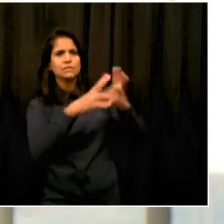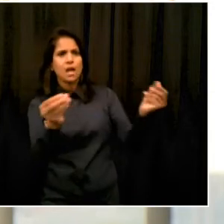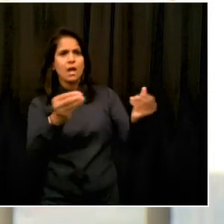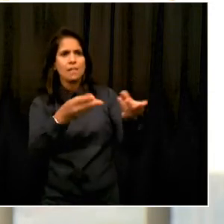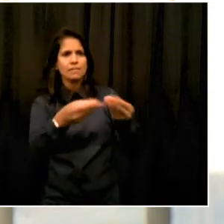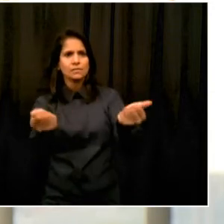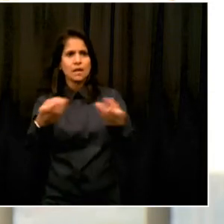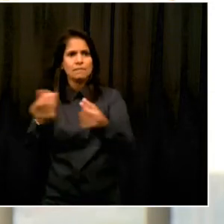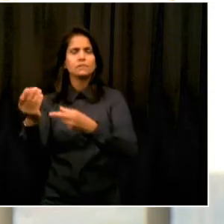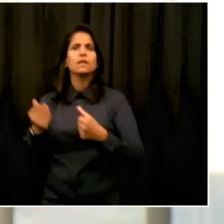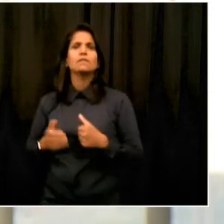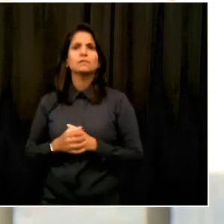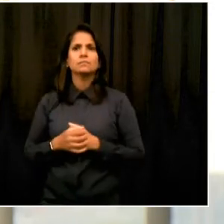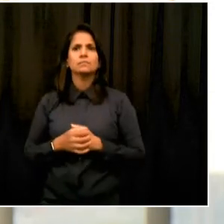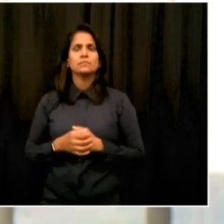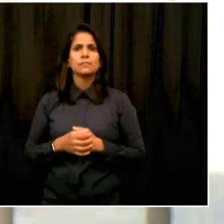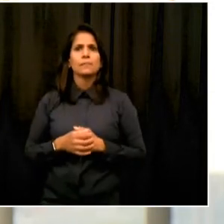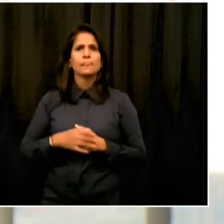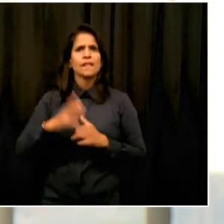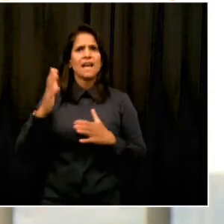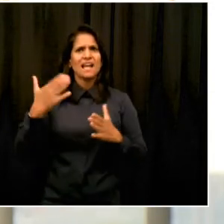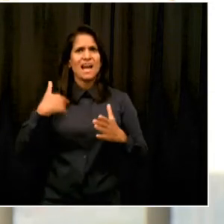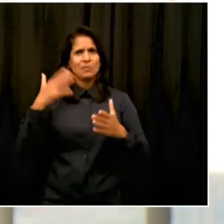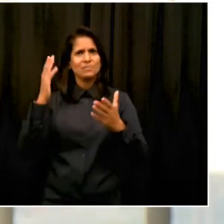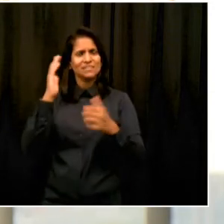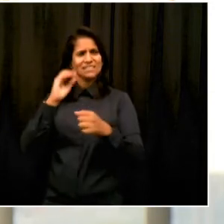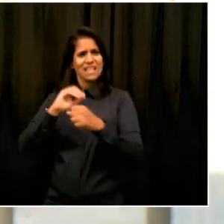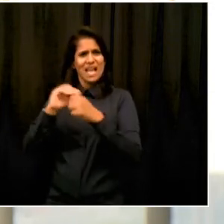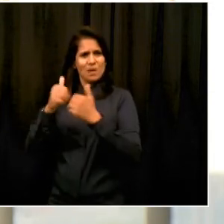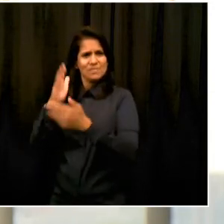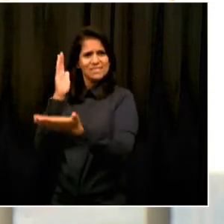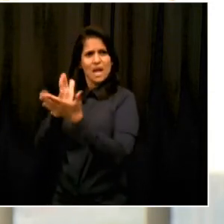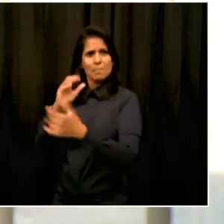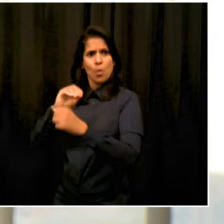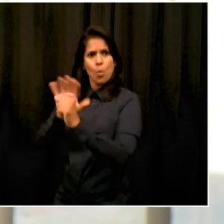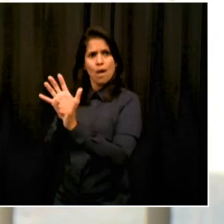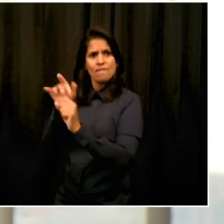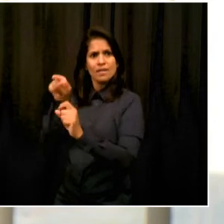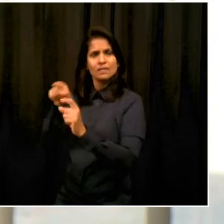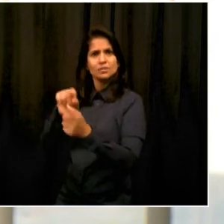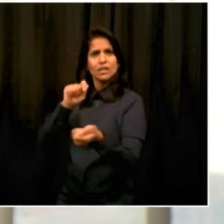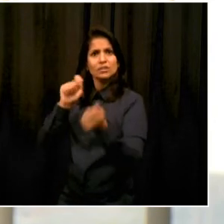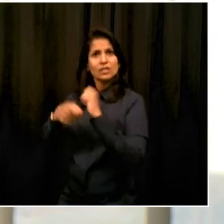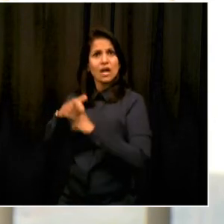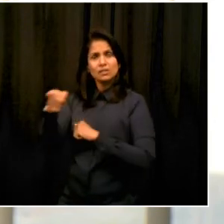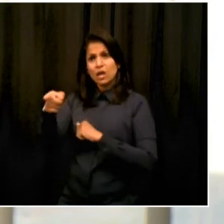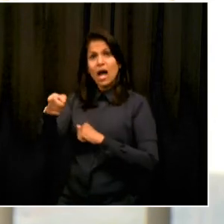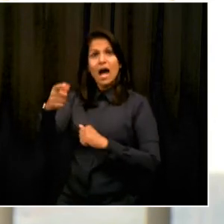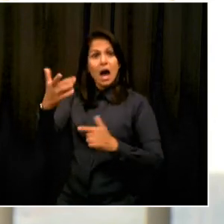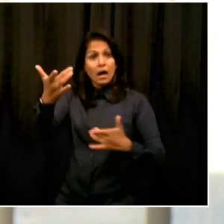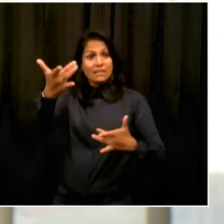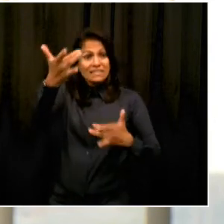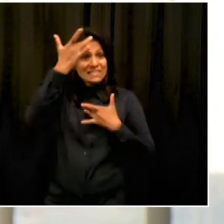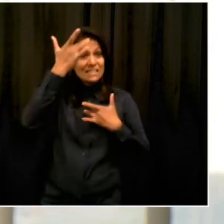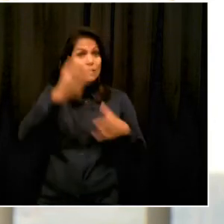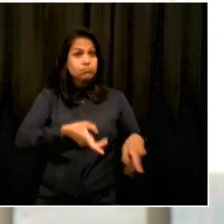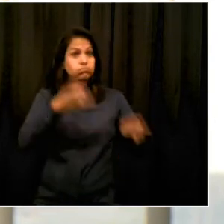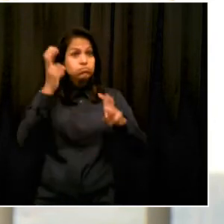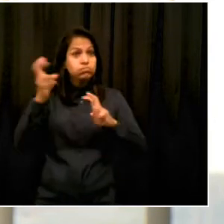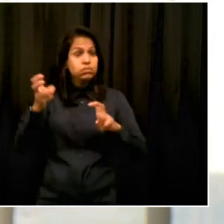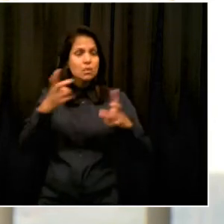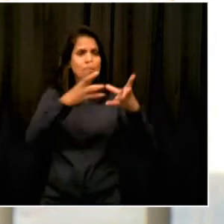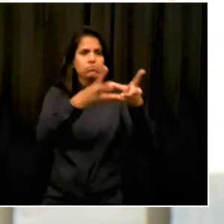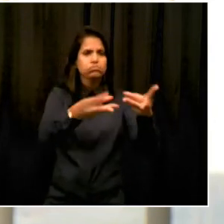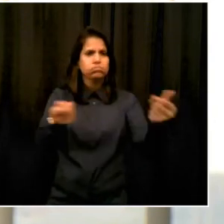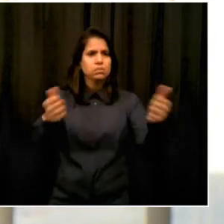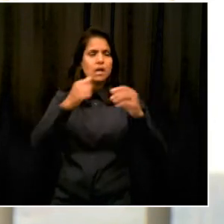any pandemic in the future. The whole world needs answers to the crisis of healthcare disparity. If we are the place